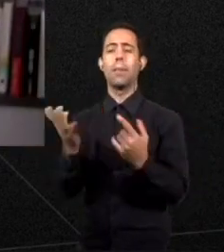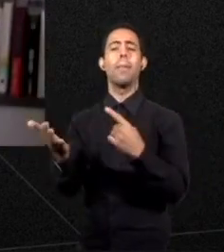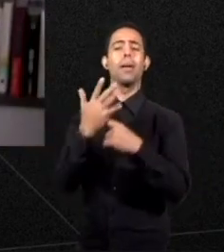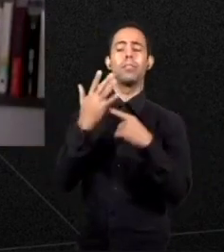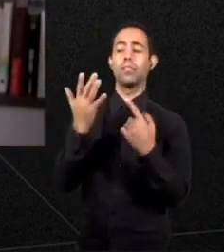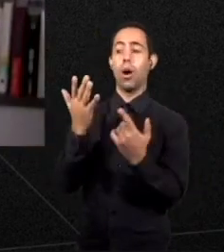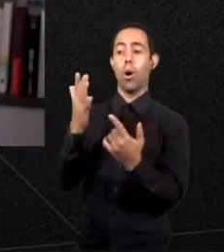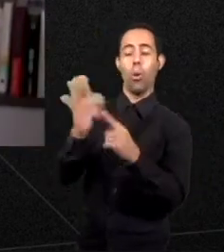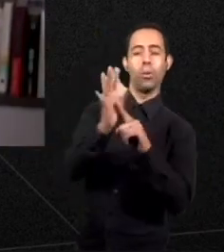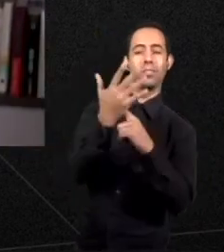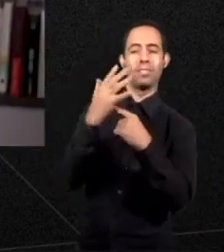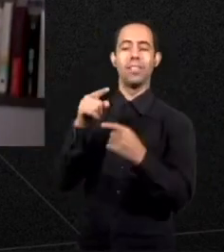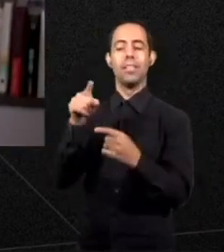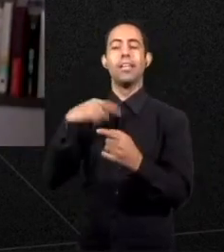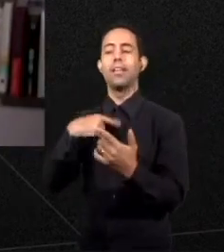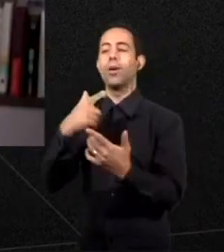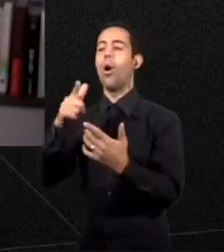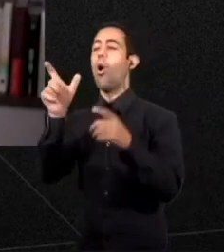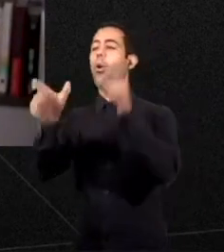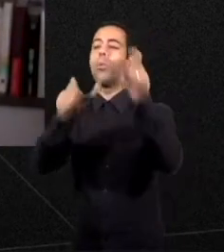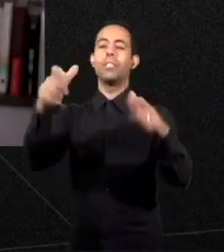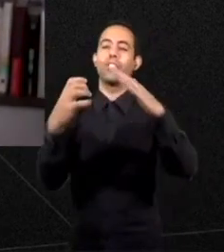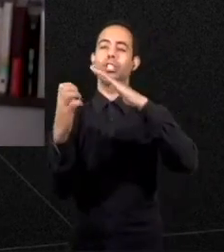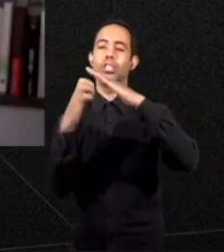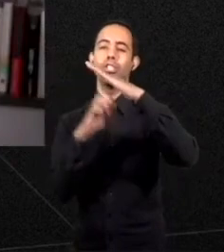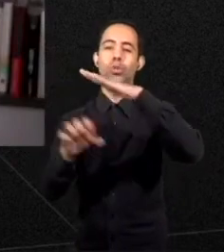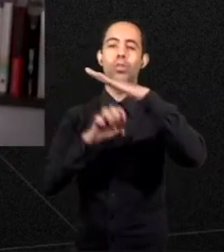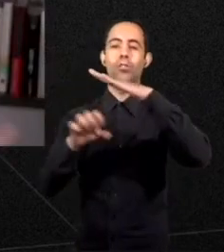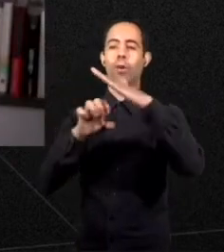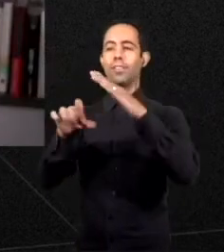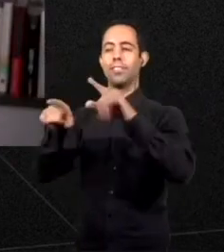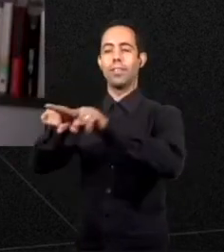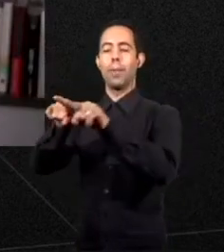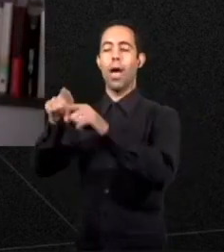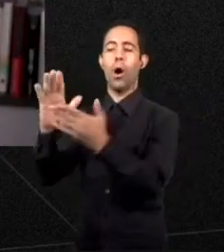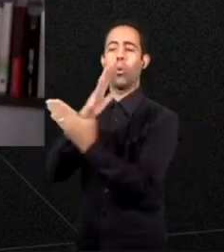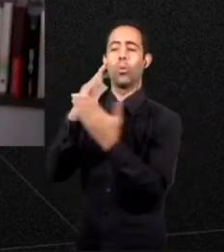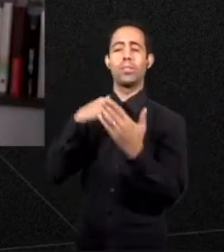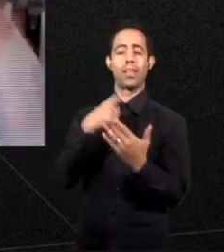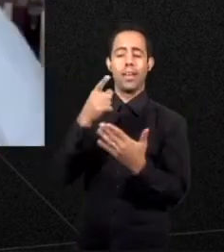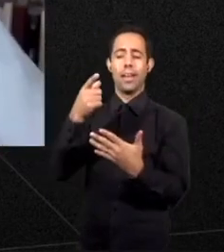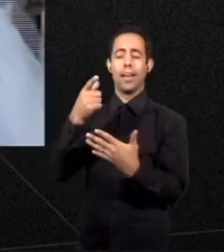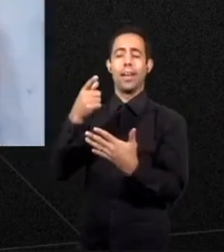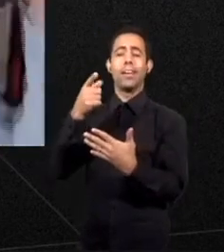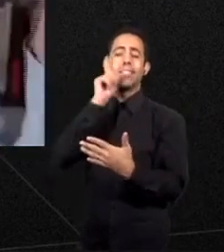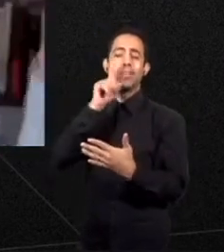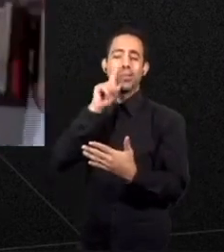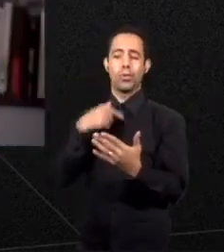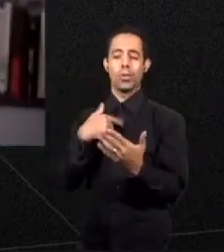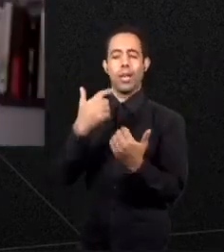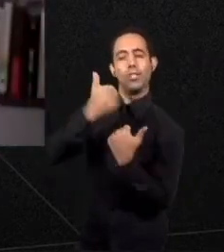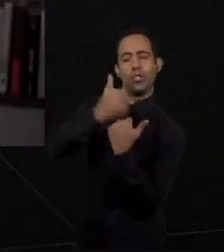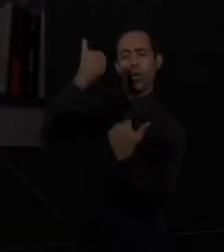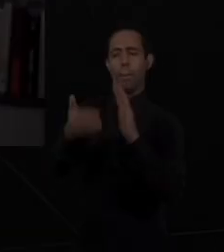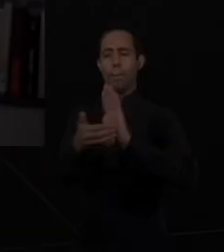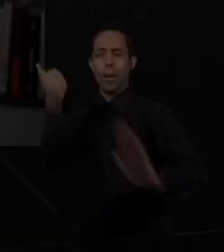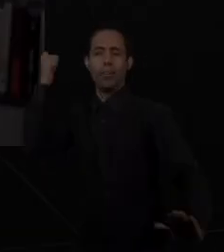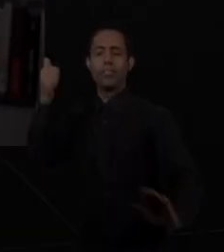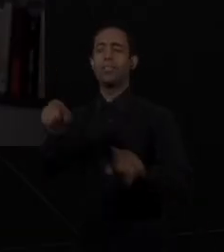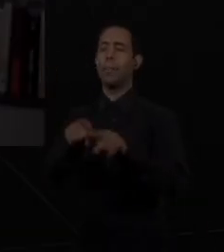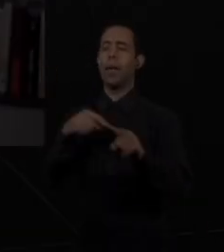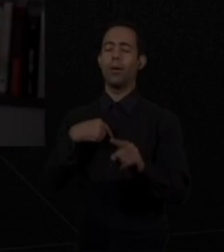pandemic, the United States withdrew support from the World Health Organization. This is absolutely crazy.